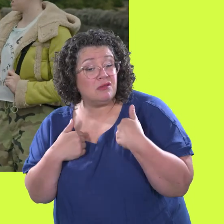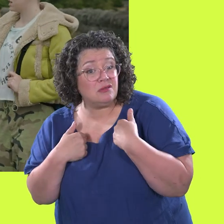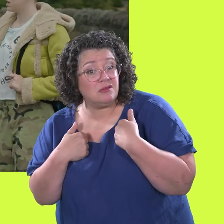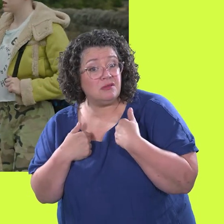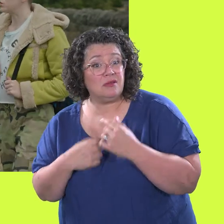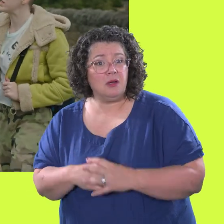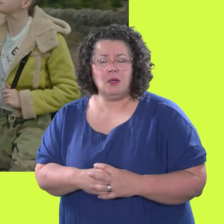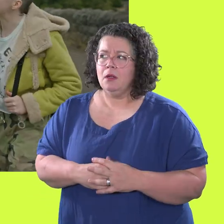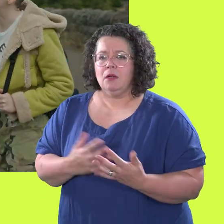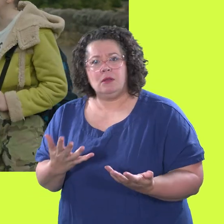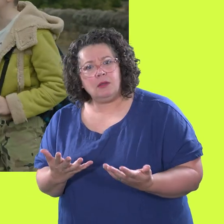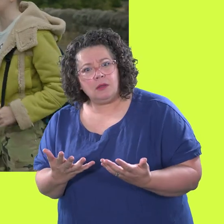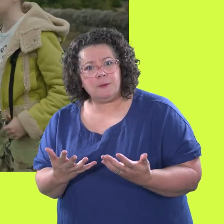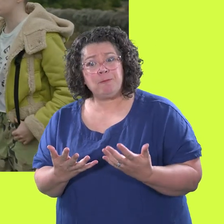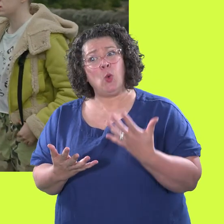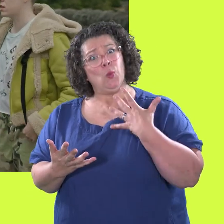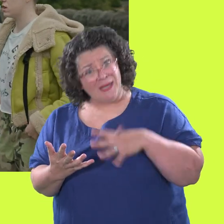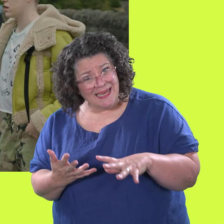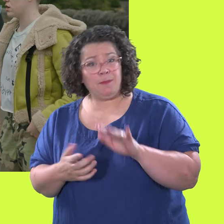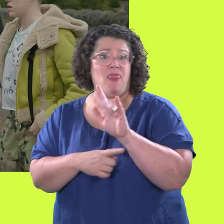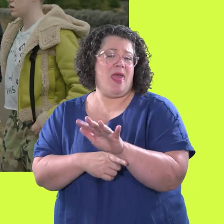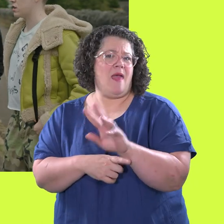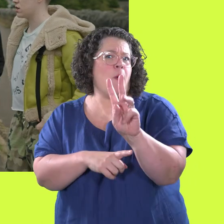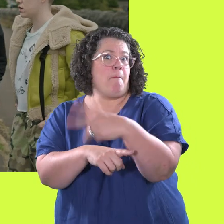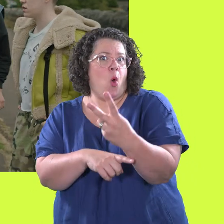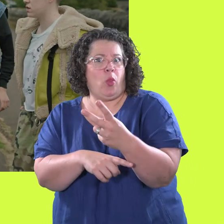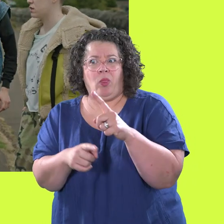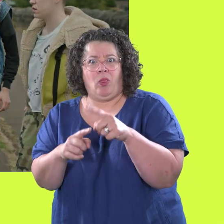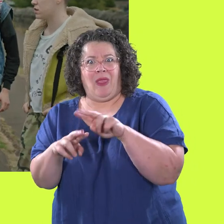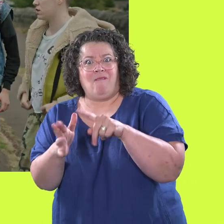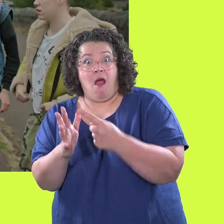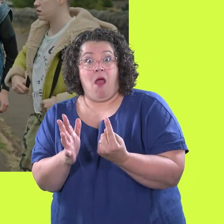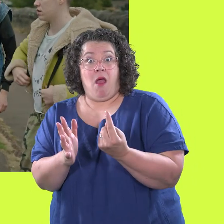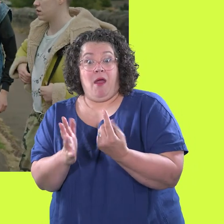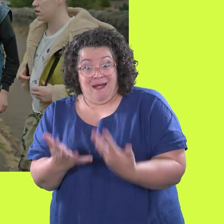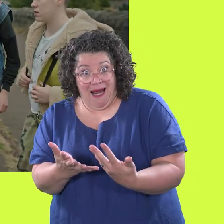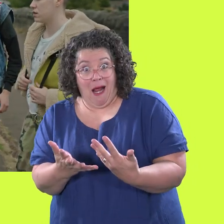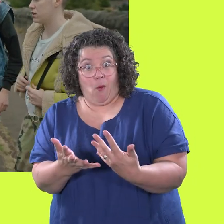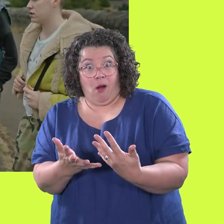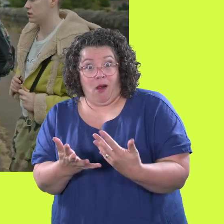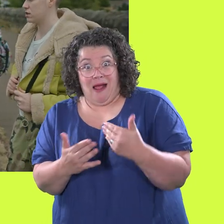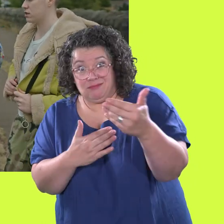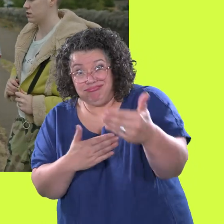us. We need to be there for both of you. This is pretty amazing, Eva.